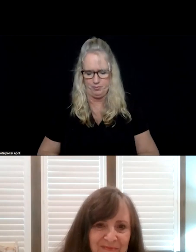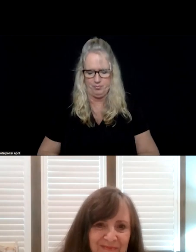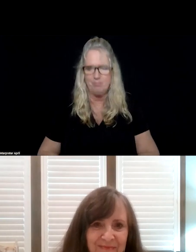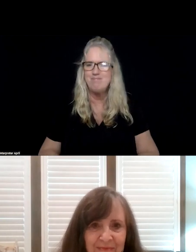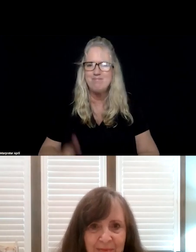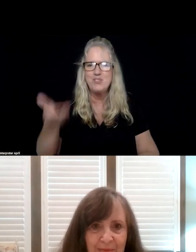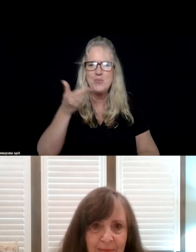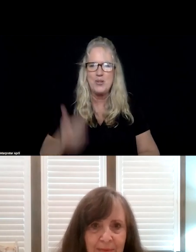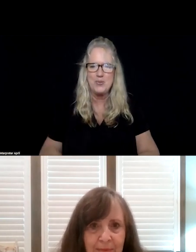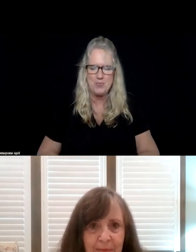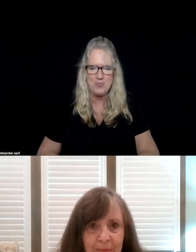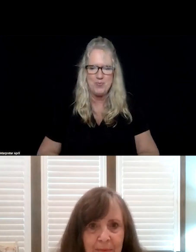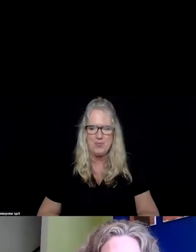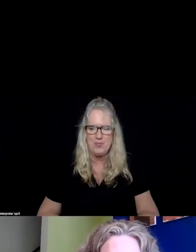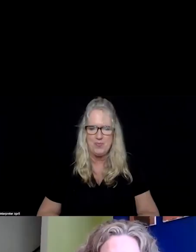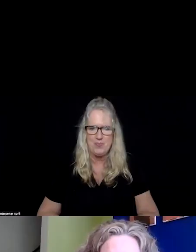welcome. Great.